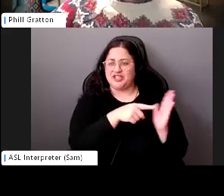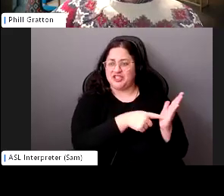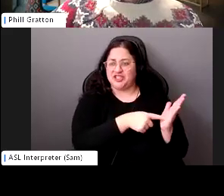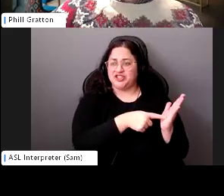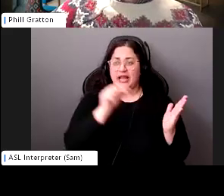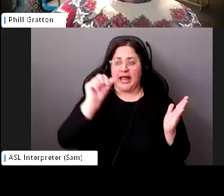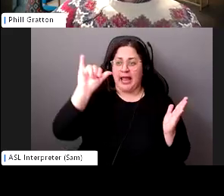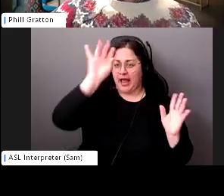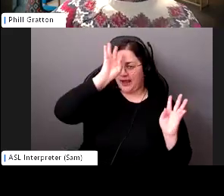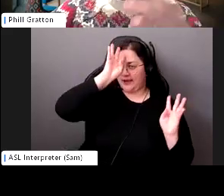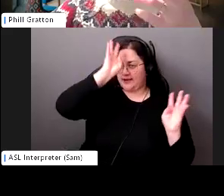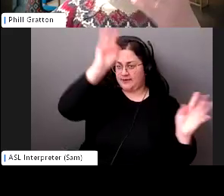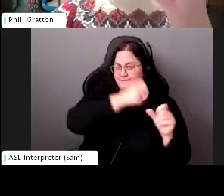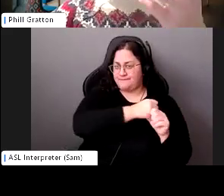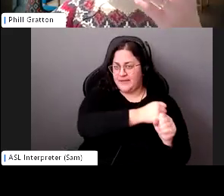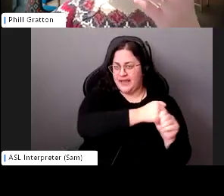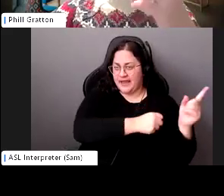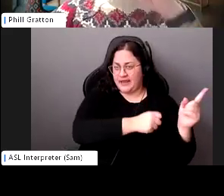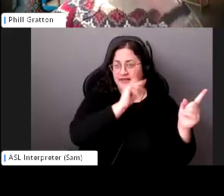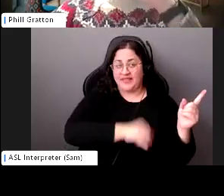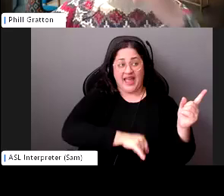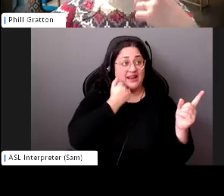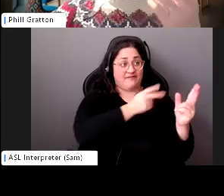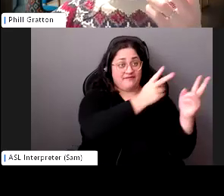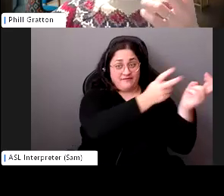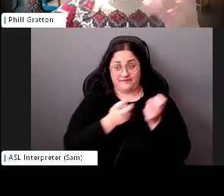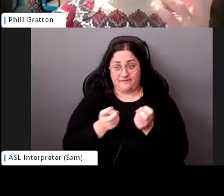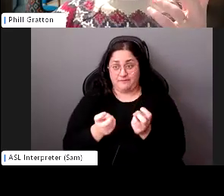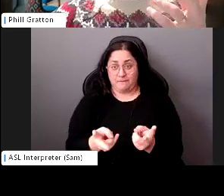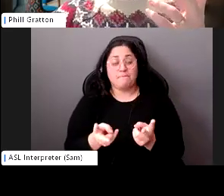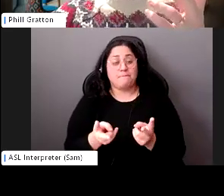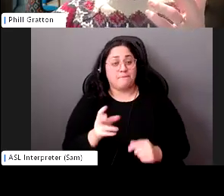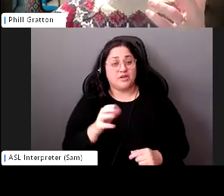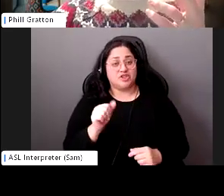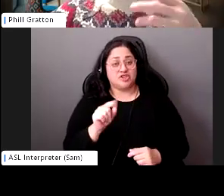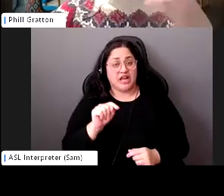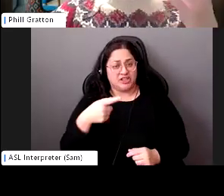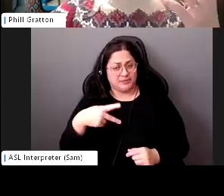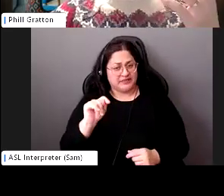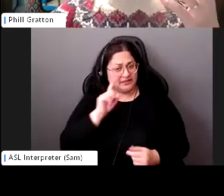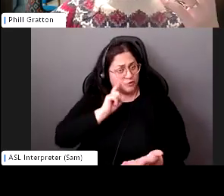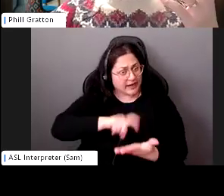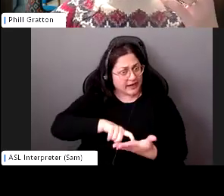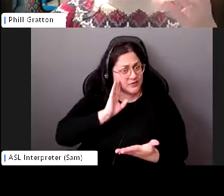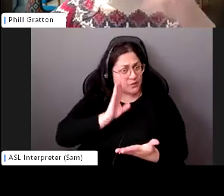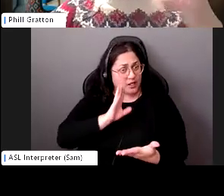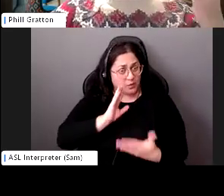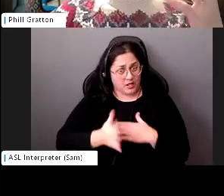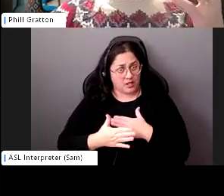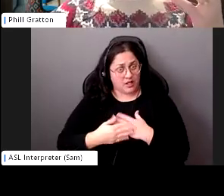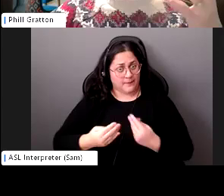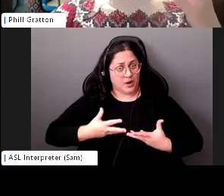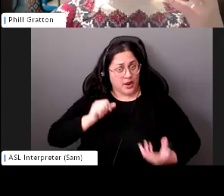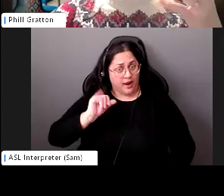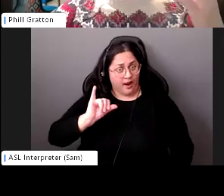it was generated by something. If you look at this image that I have on the screen now, a Happy 2025, it's obviously not a